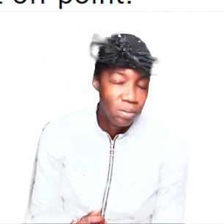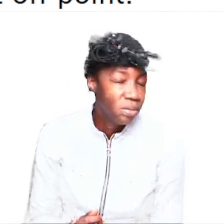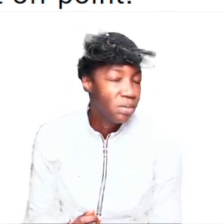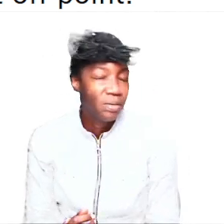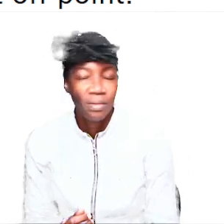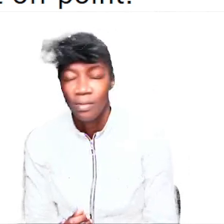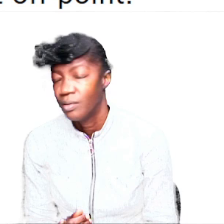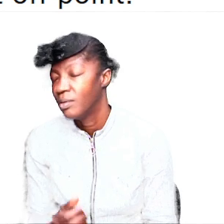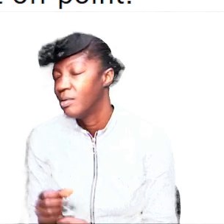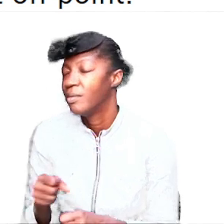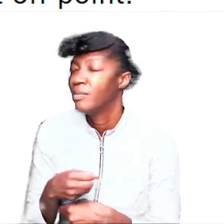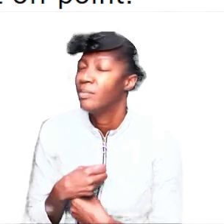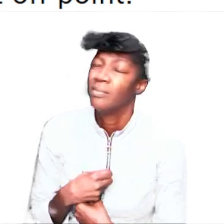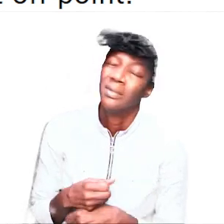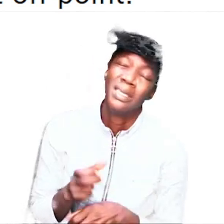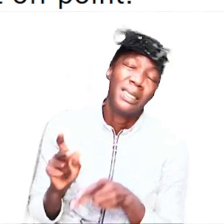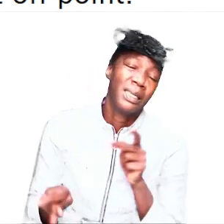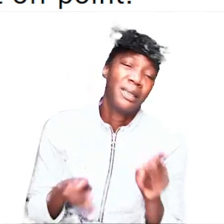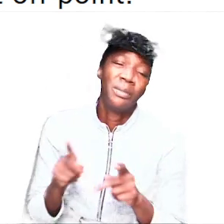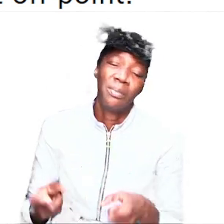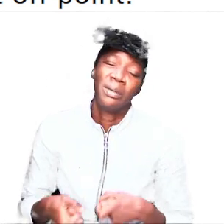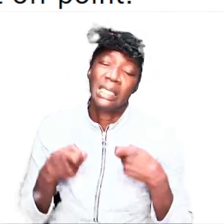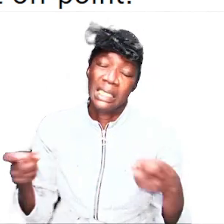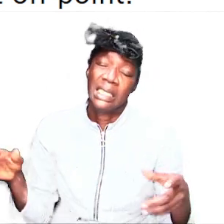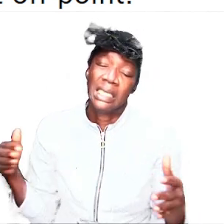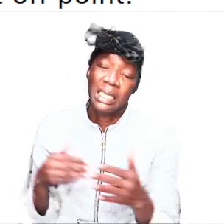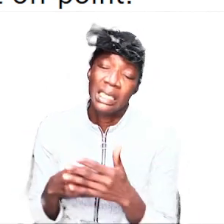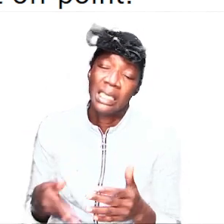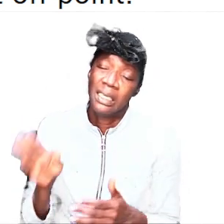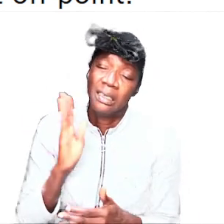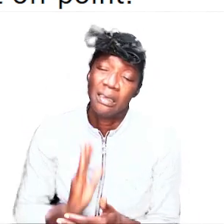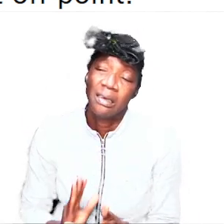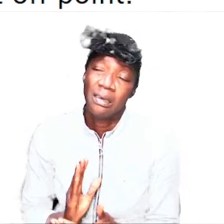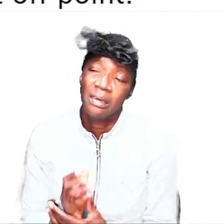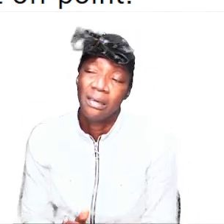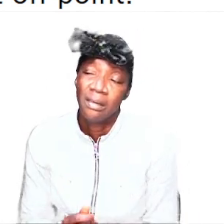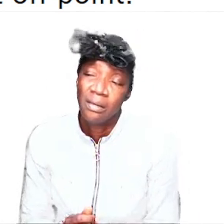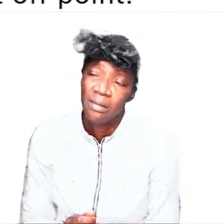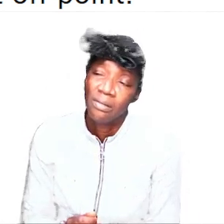Caused the people to sin against God.